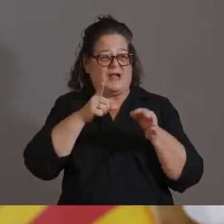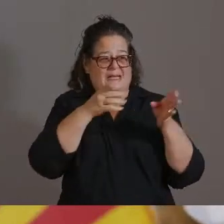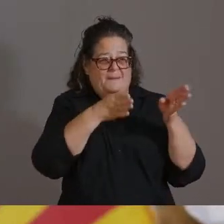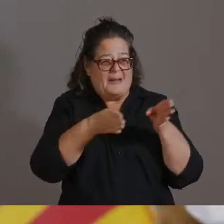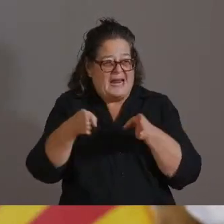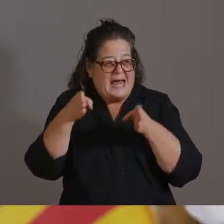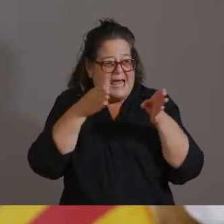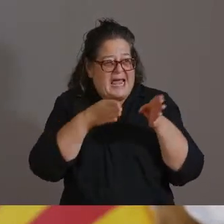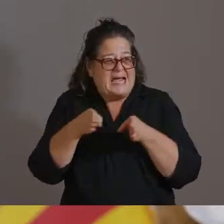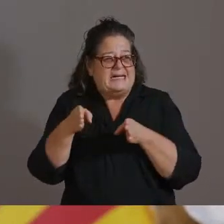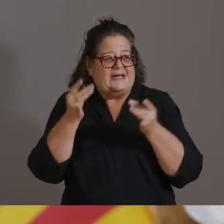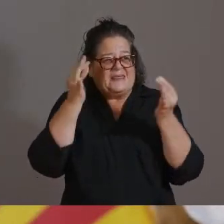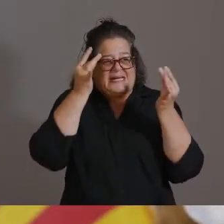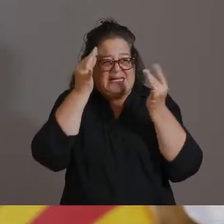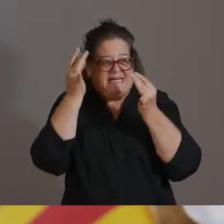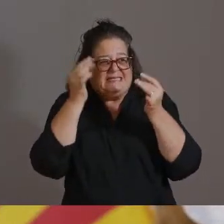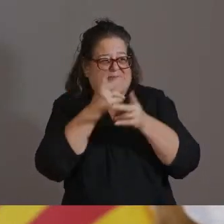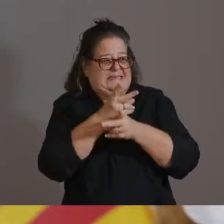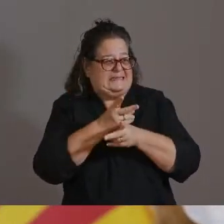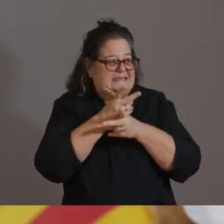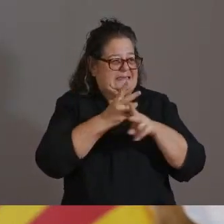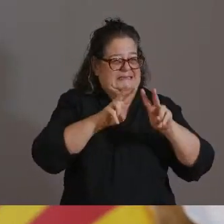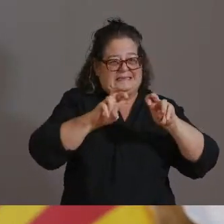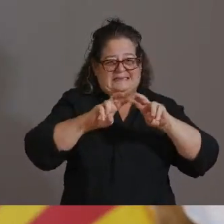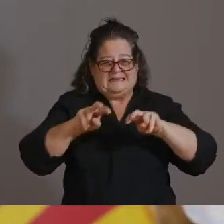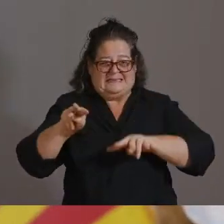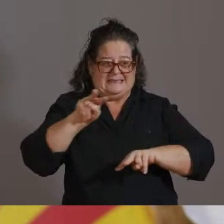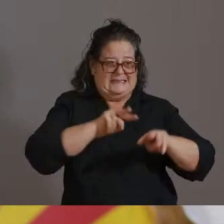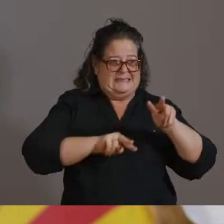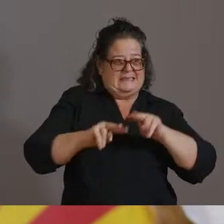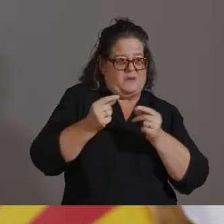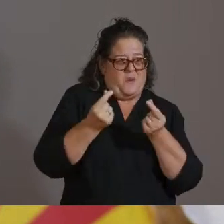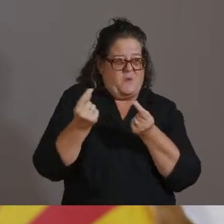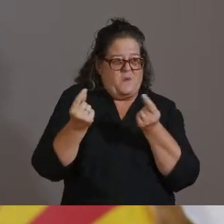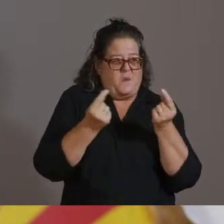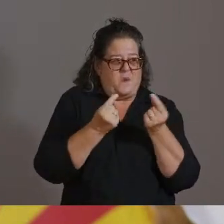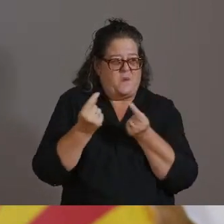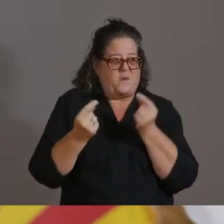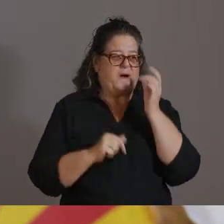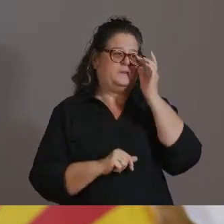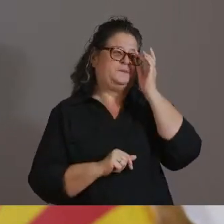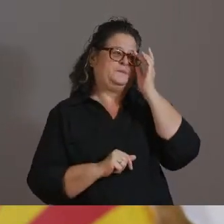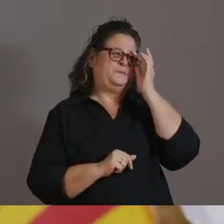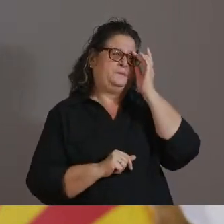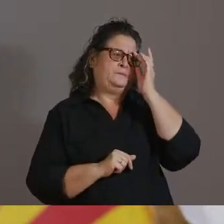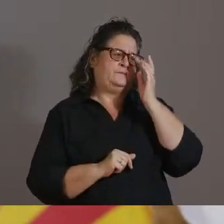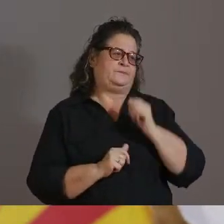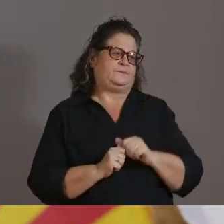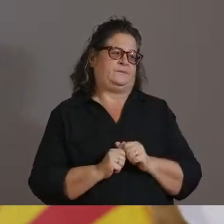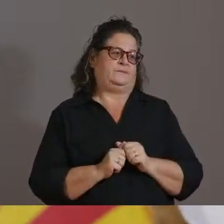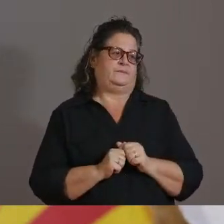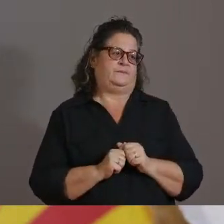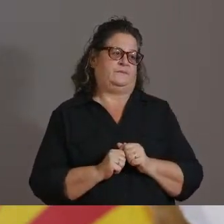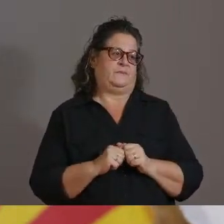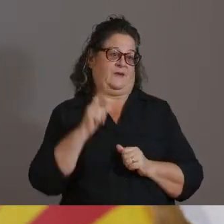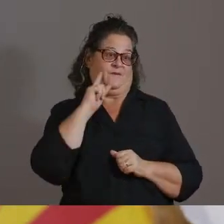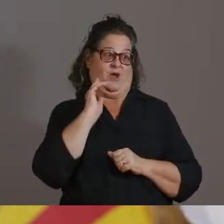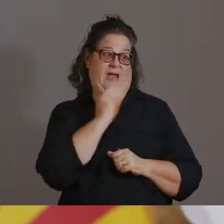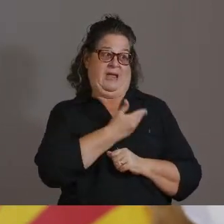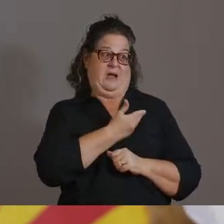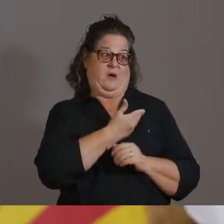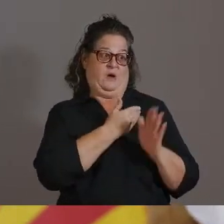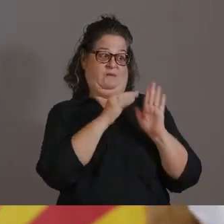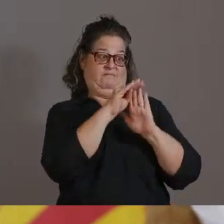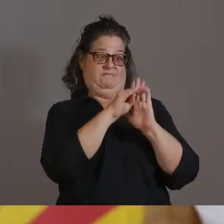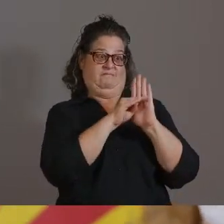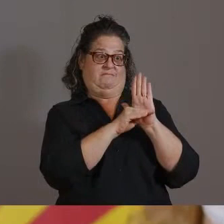and targeted. In terms of the guidance in the reopening of some of these establishments, you are going